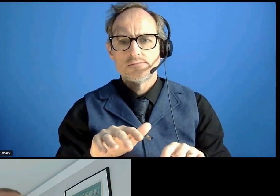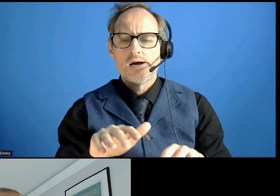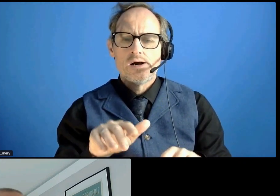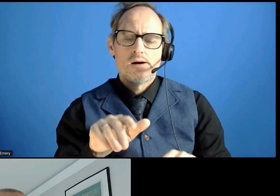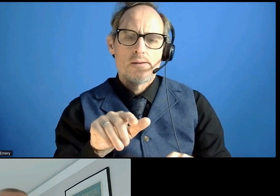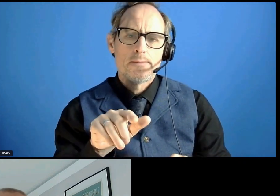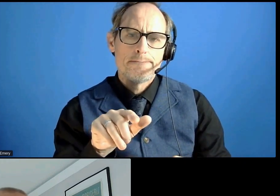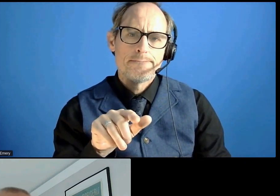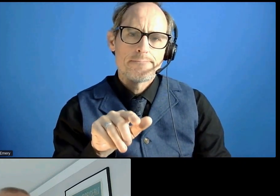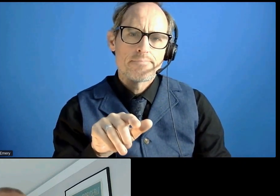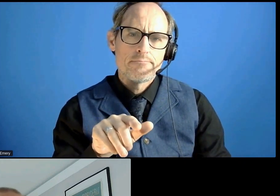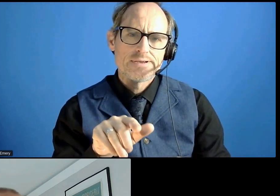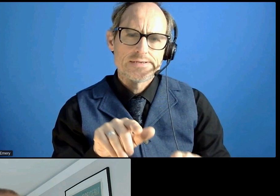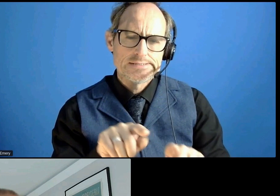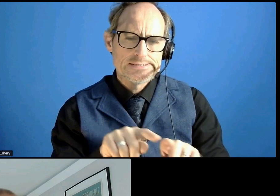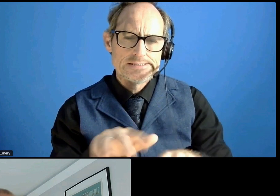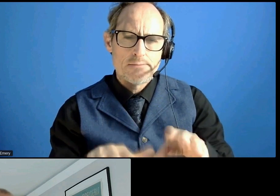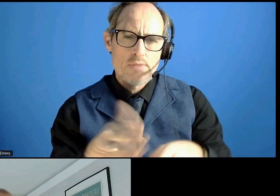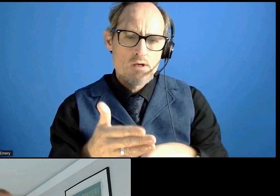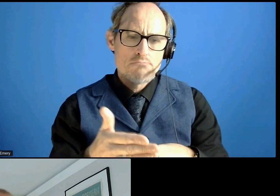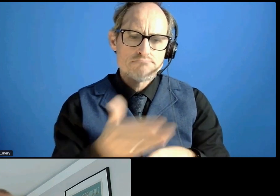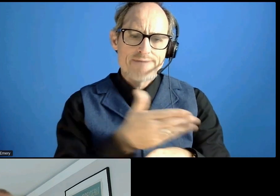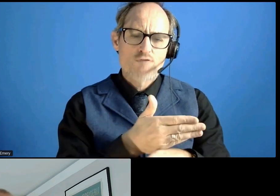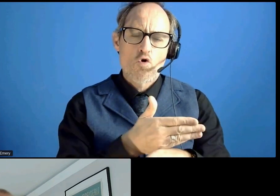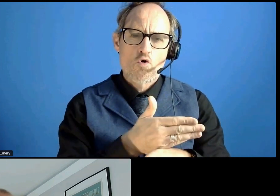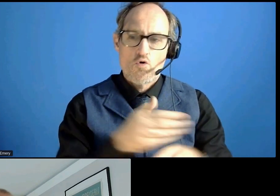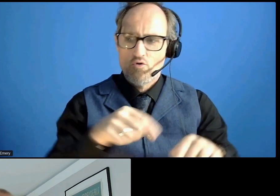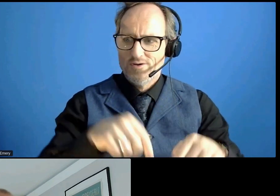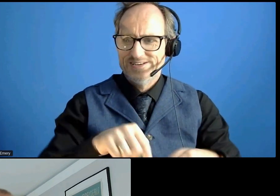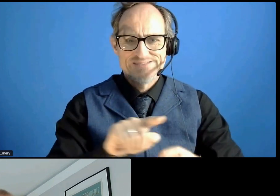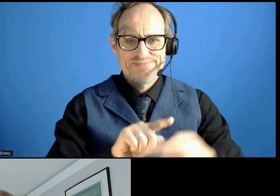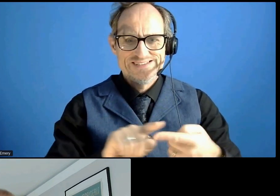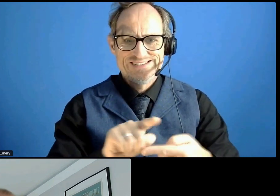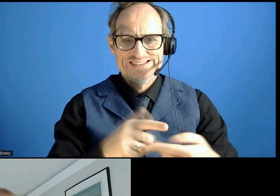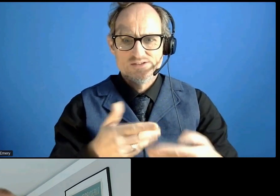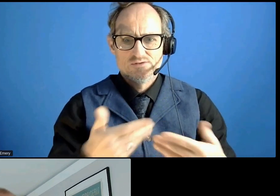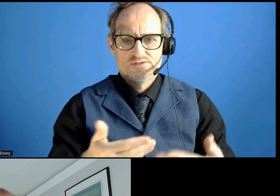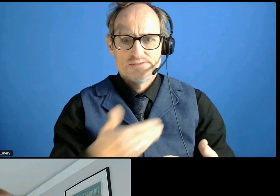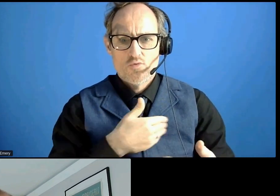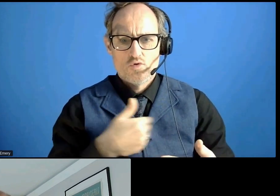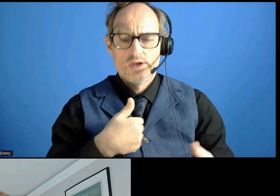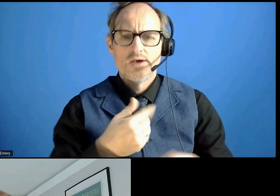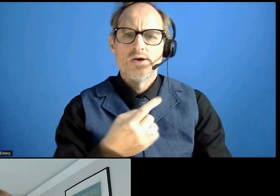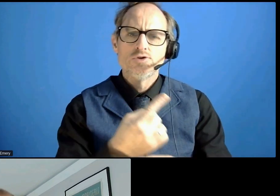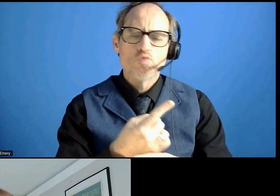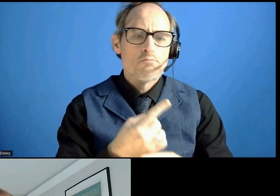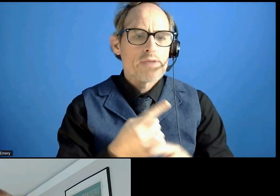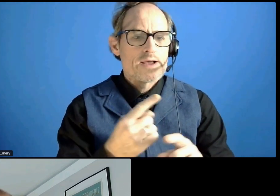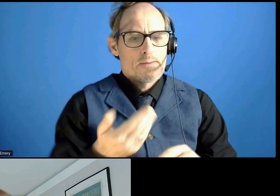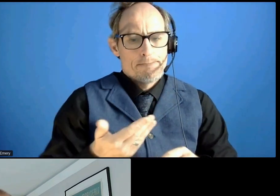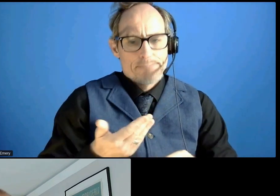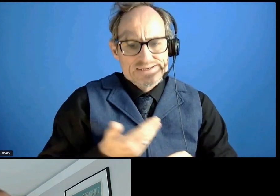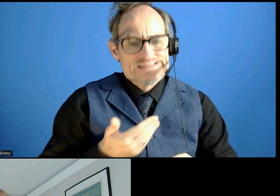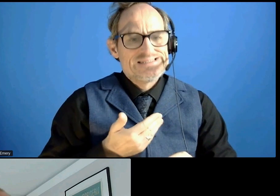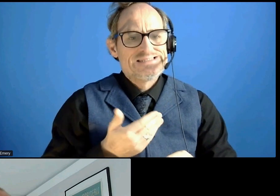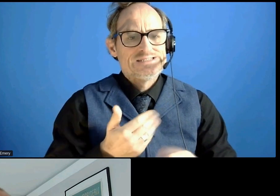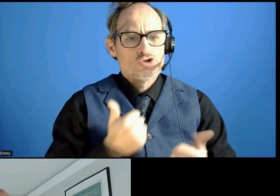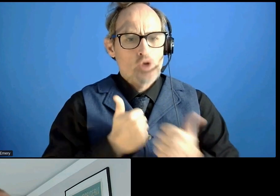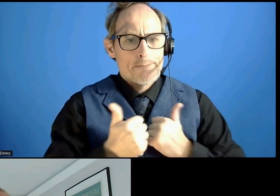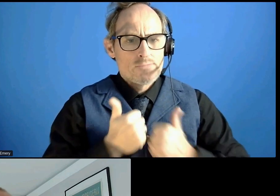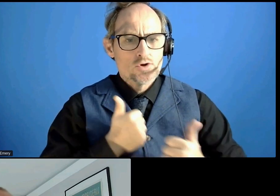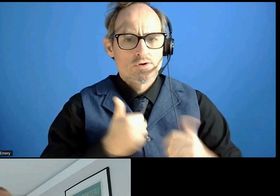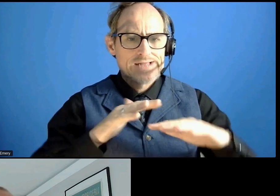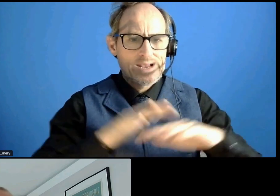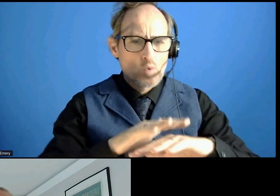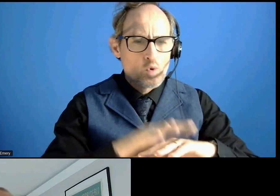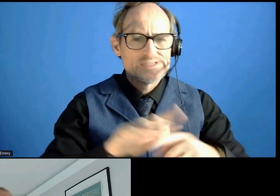that goes to what was said in one of the previous sessions about business in general and champion networks and ERG groups and